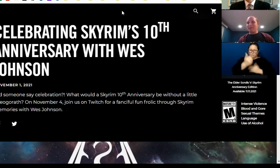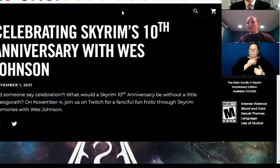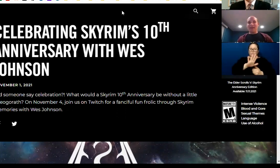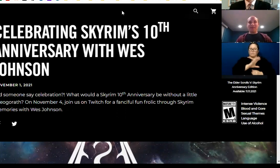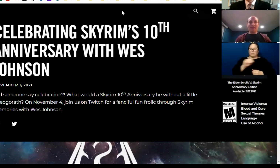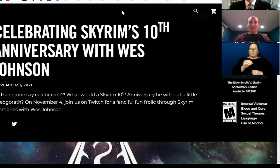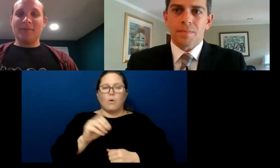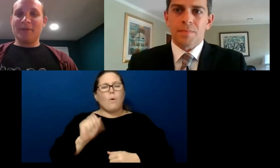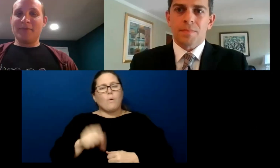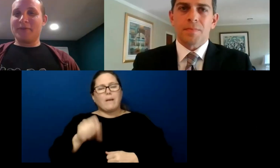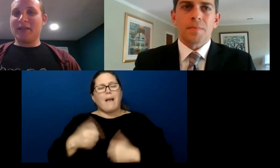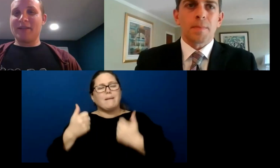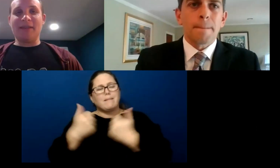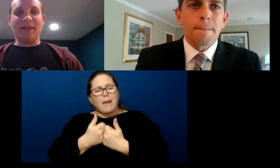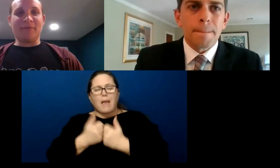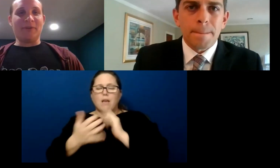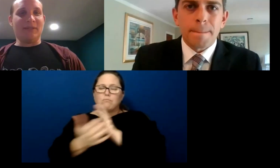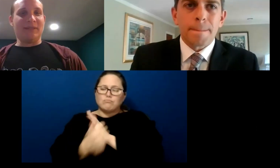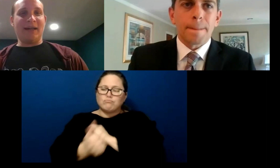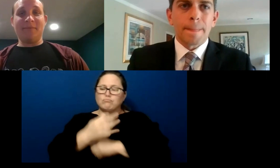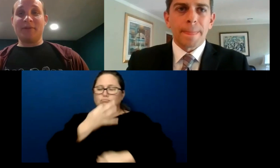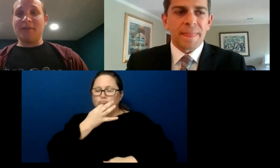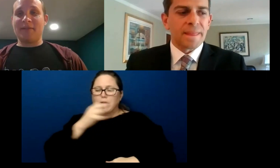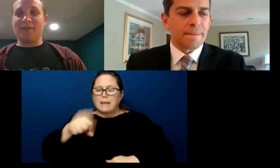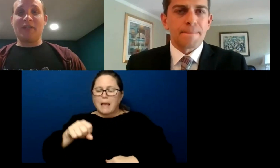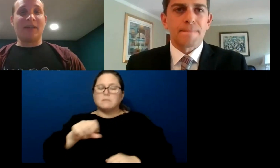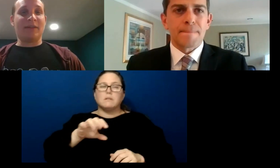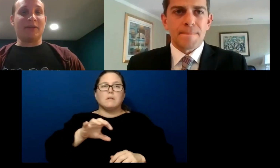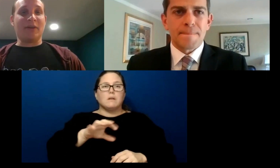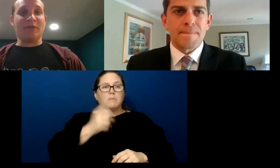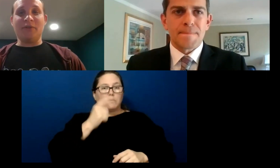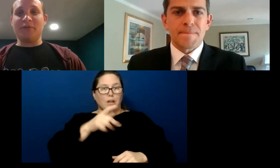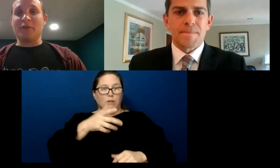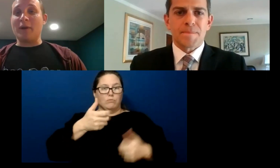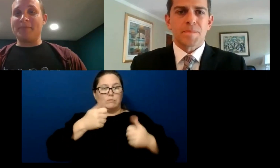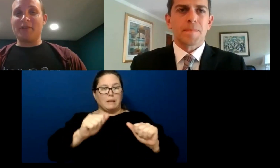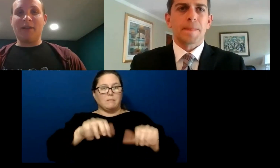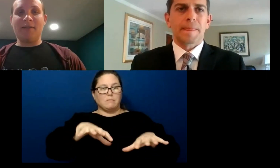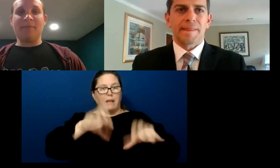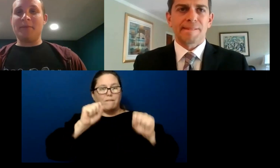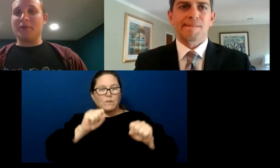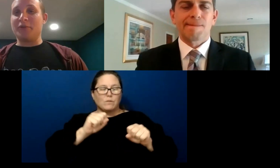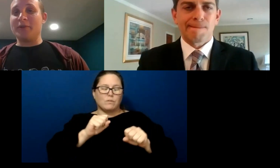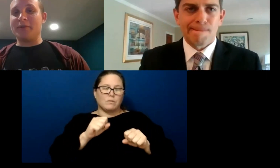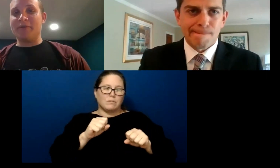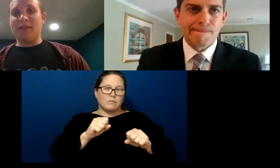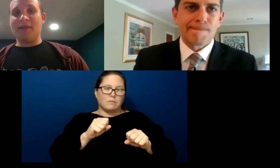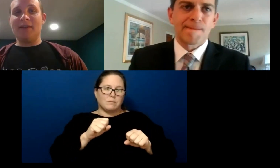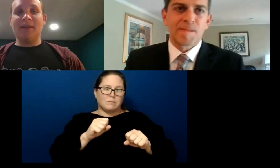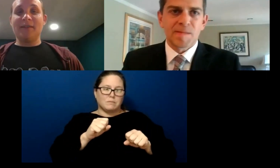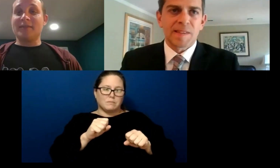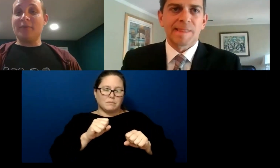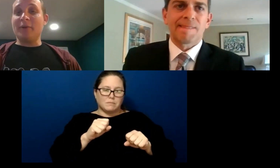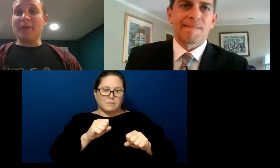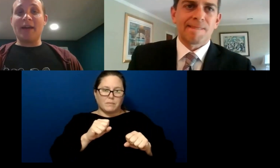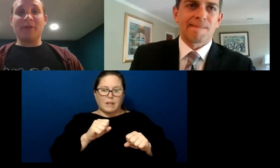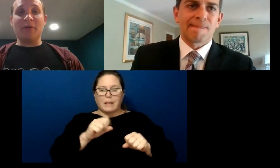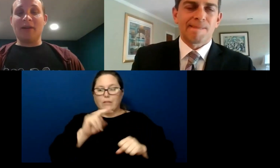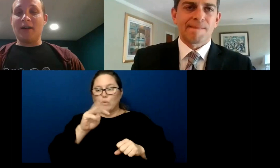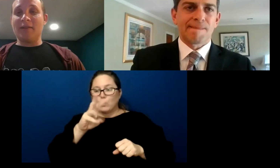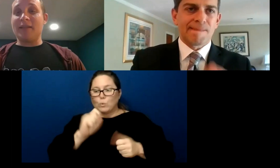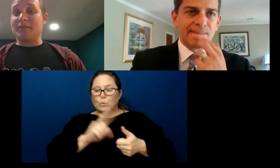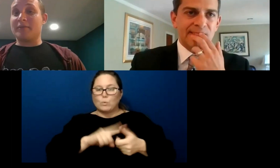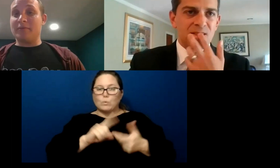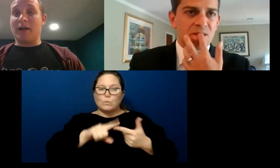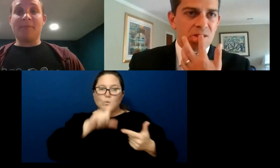games and play the games. But if you're taking the effort and the time to check out our news, our website, maybe our Twitter feed, to see what we have